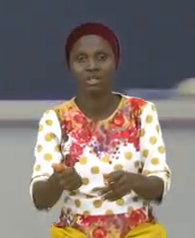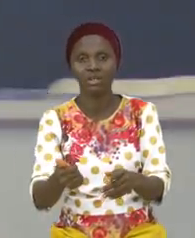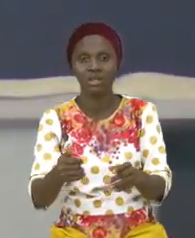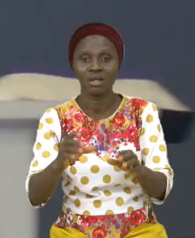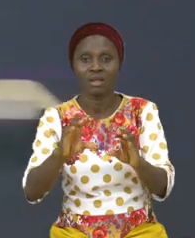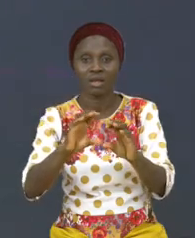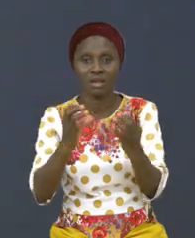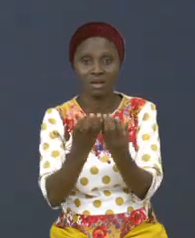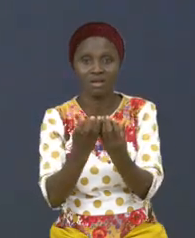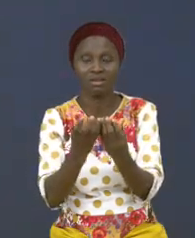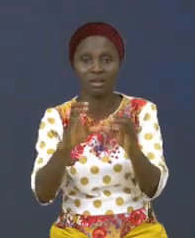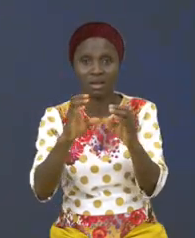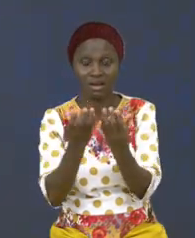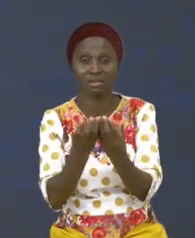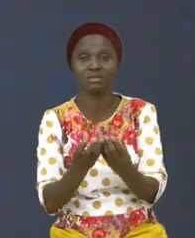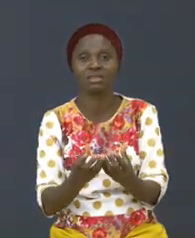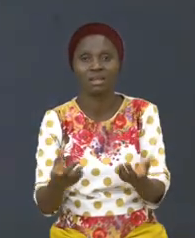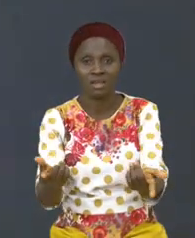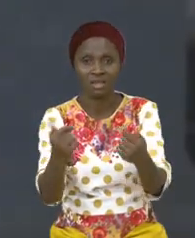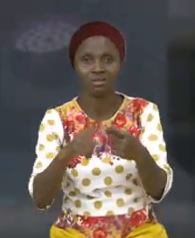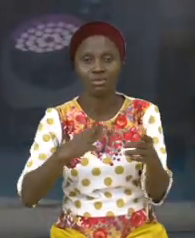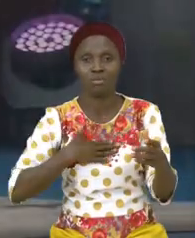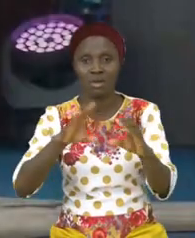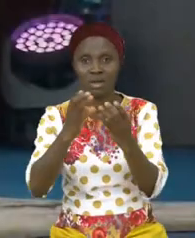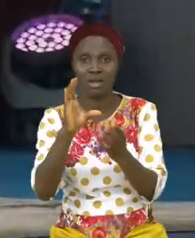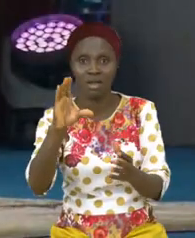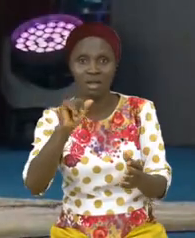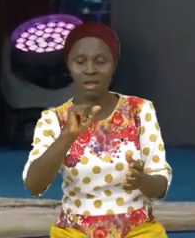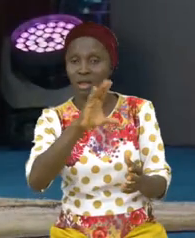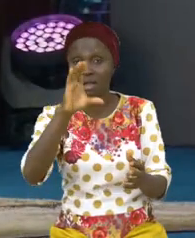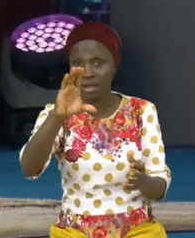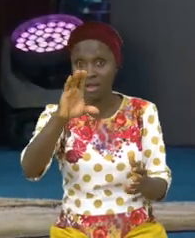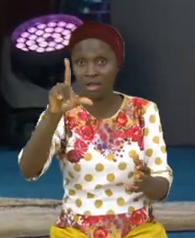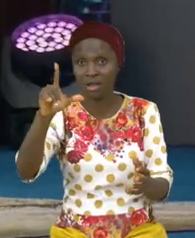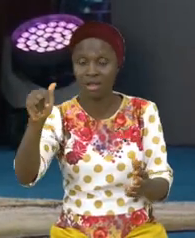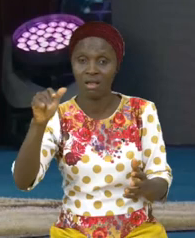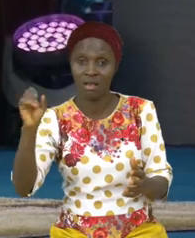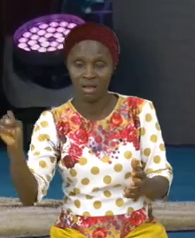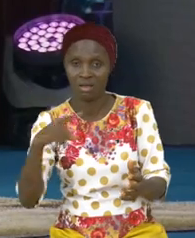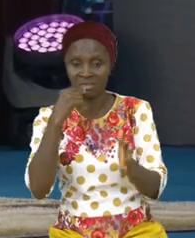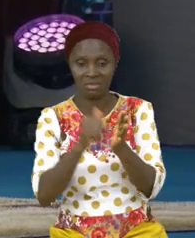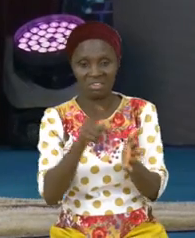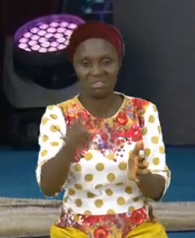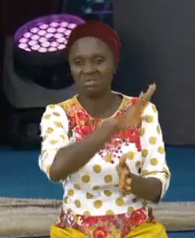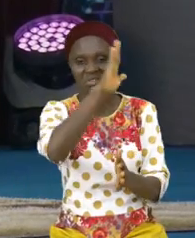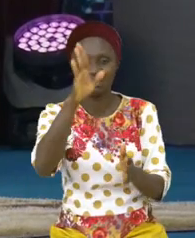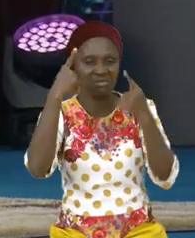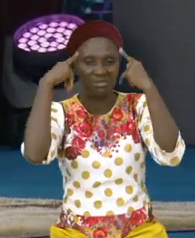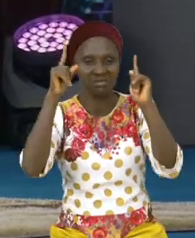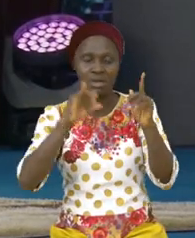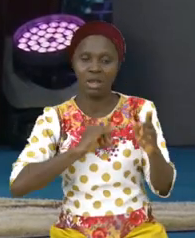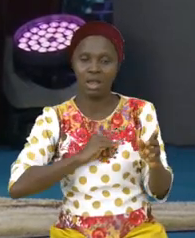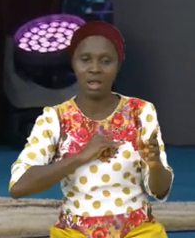my class and they said they will never learn, they will never achieve. I got interested in them. I